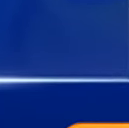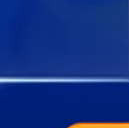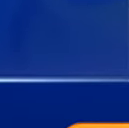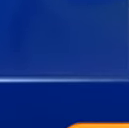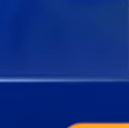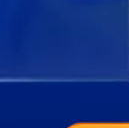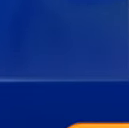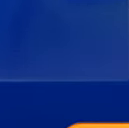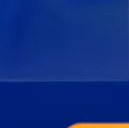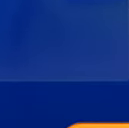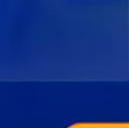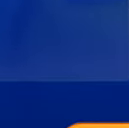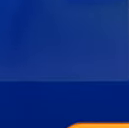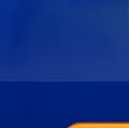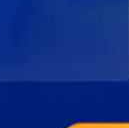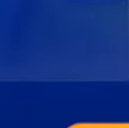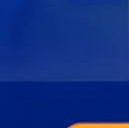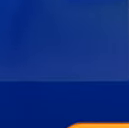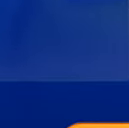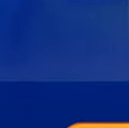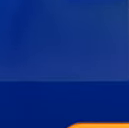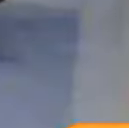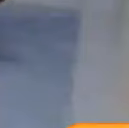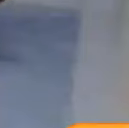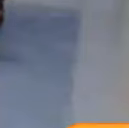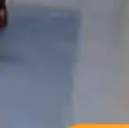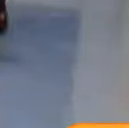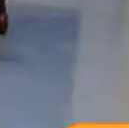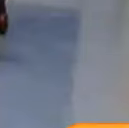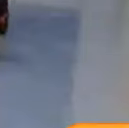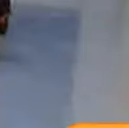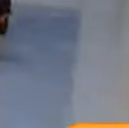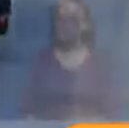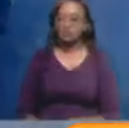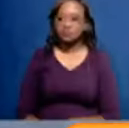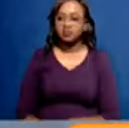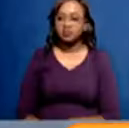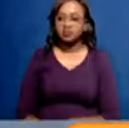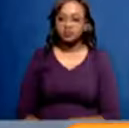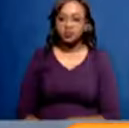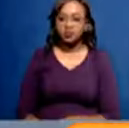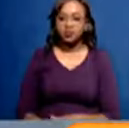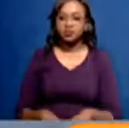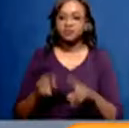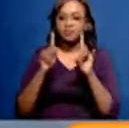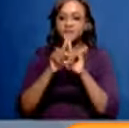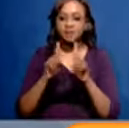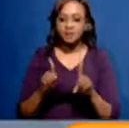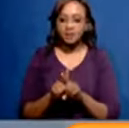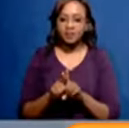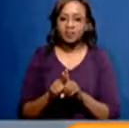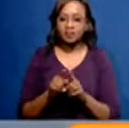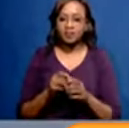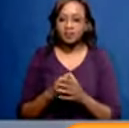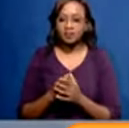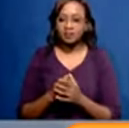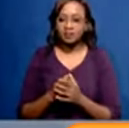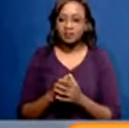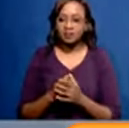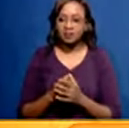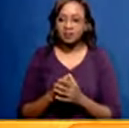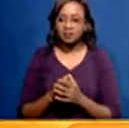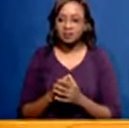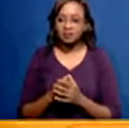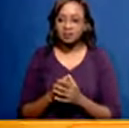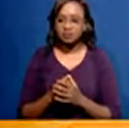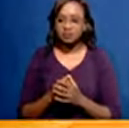wishes, Prof, as you take UON to greater heights. Let me, full disclosure, you may think I have plotted this question, right? I mean, that could